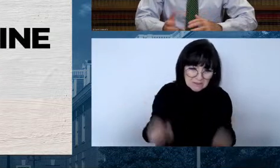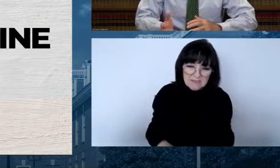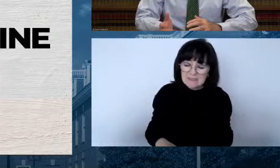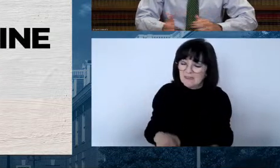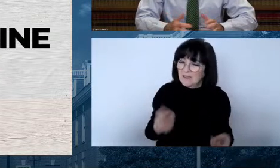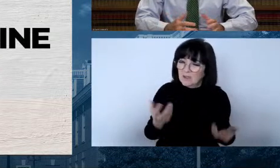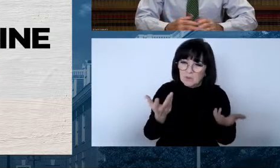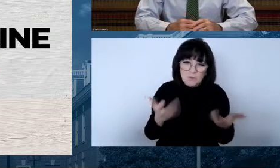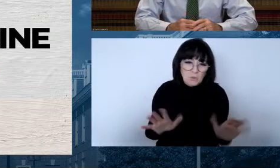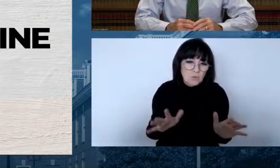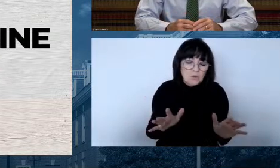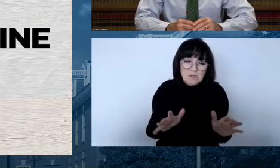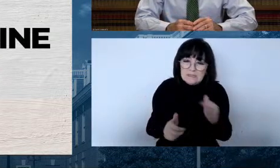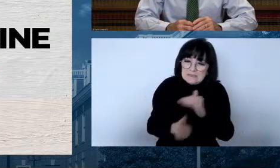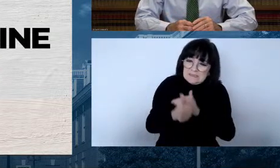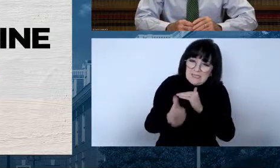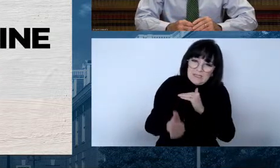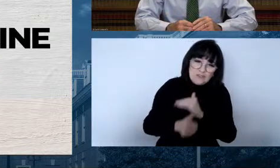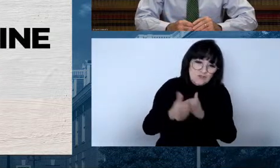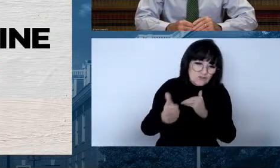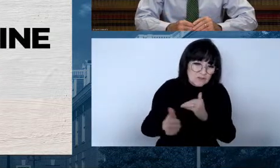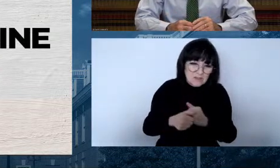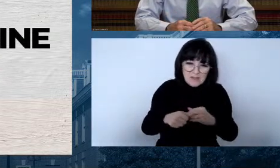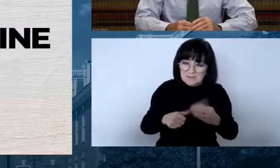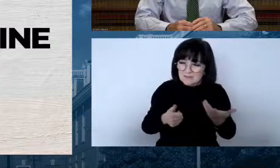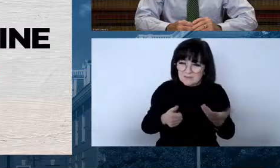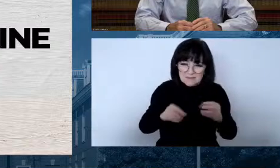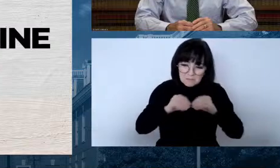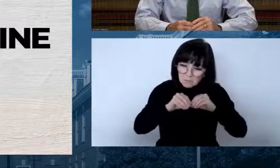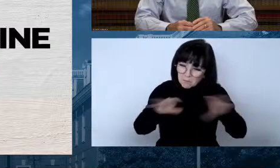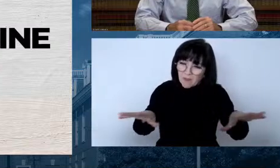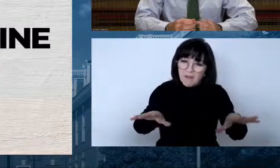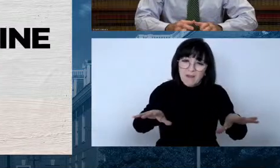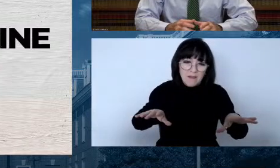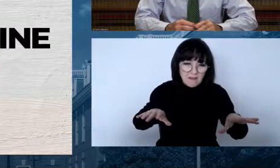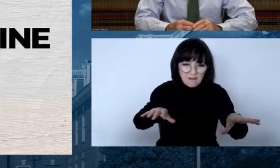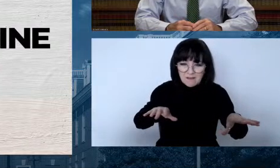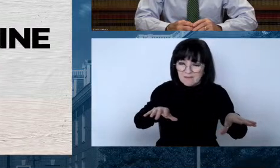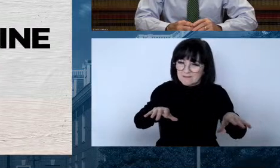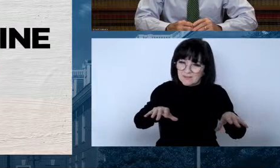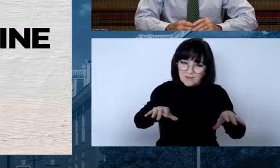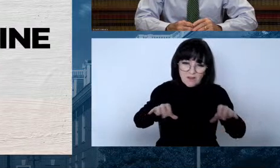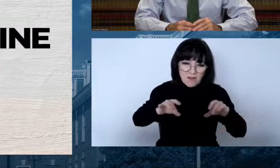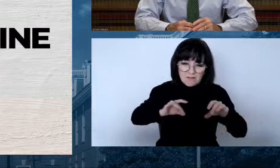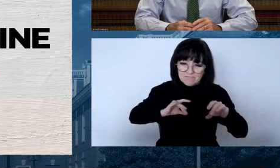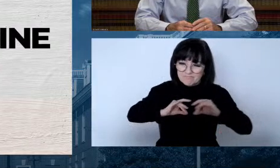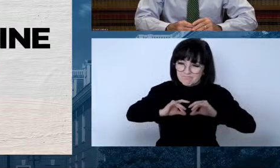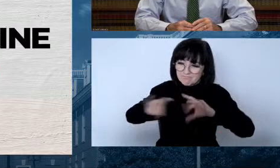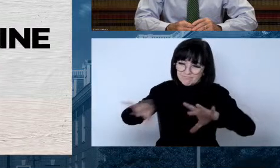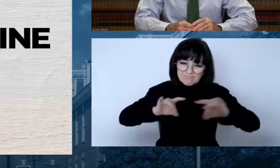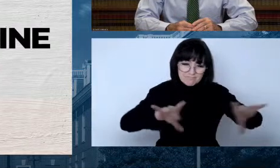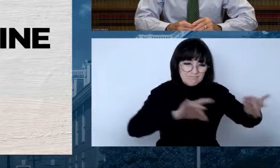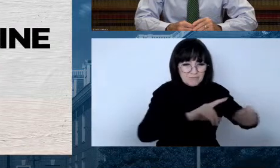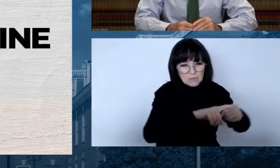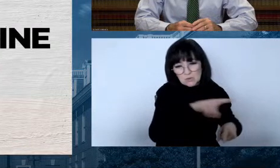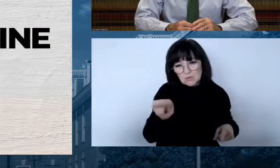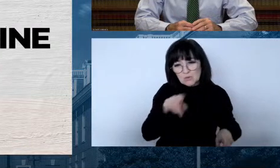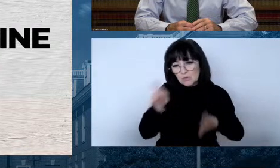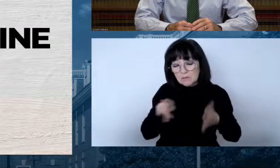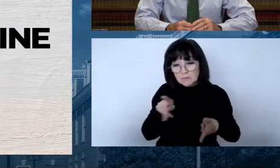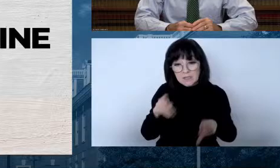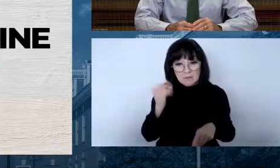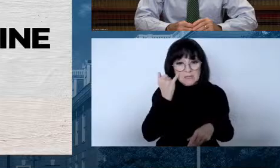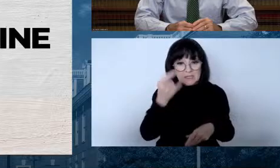Omicron or Delta getting into your New Year's celebration. Wear your mask indoors, particularly